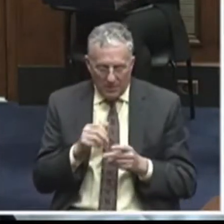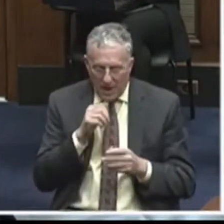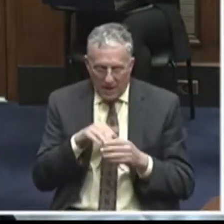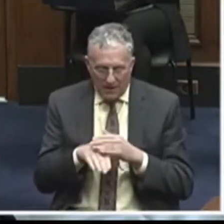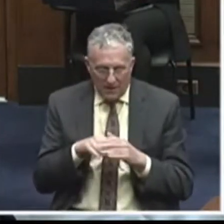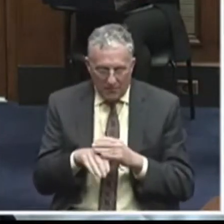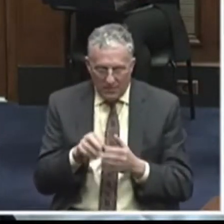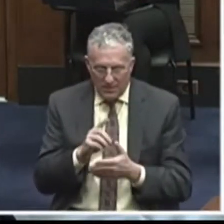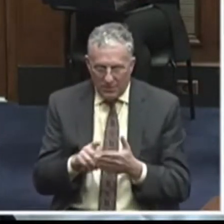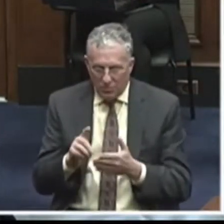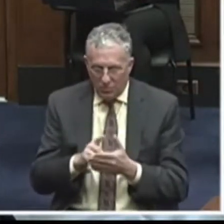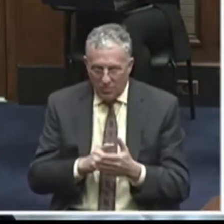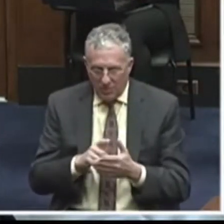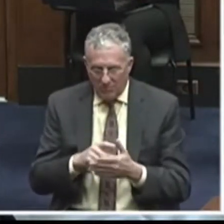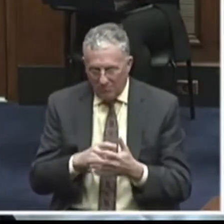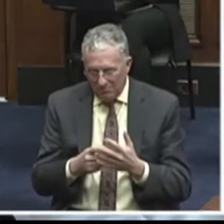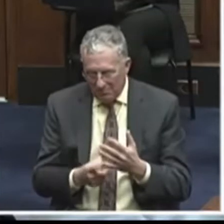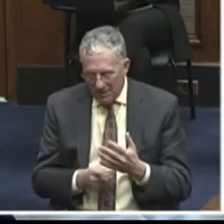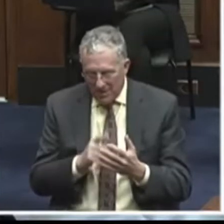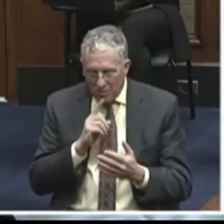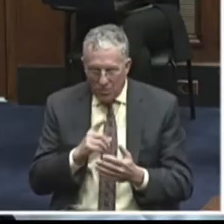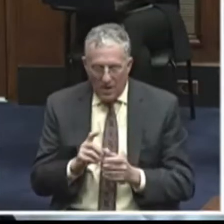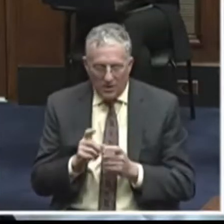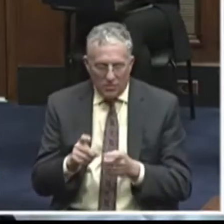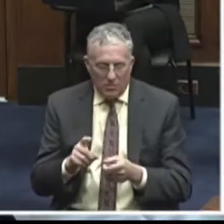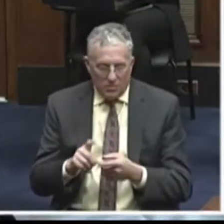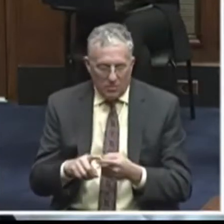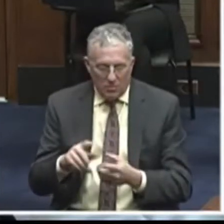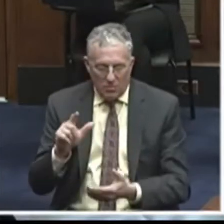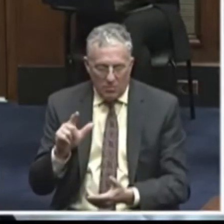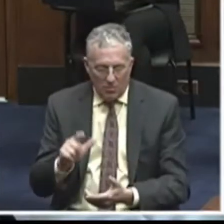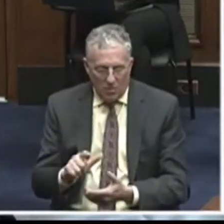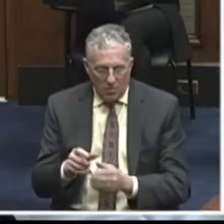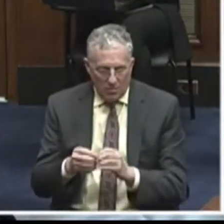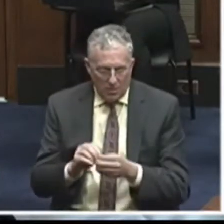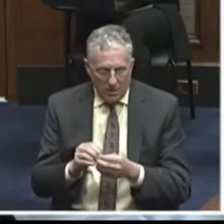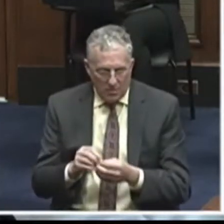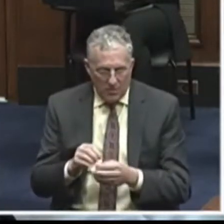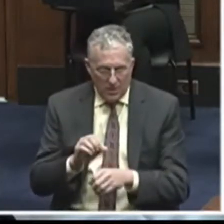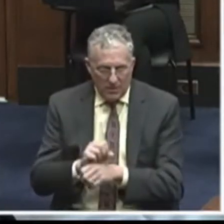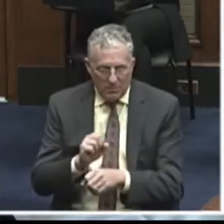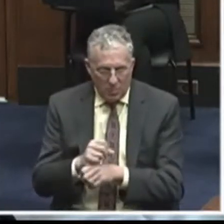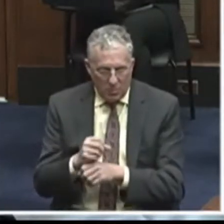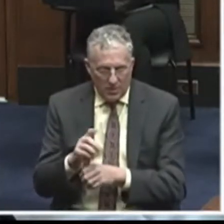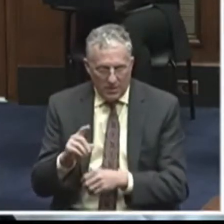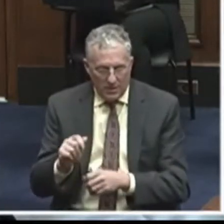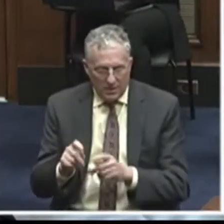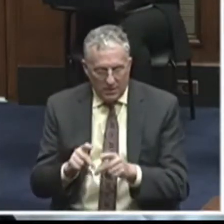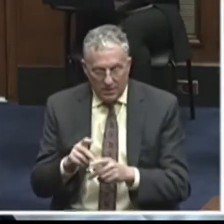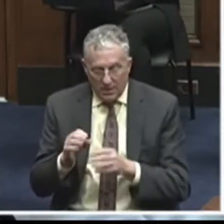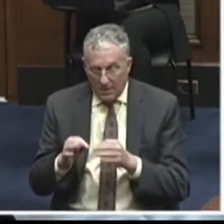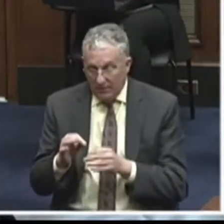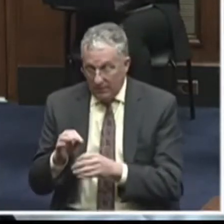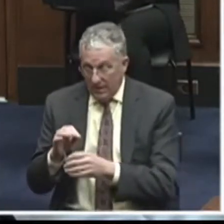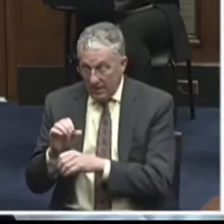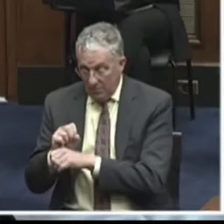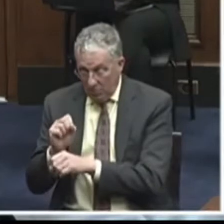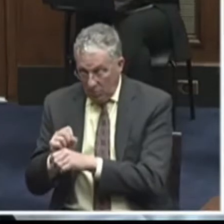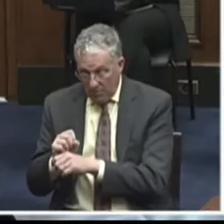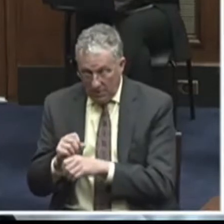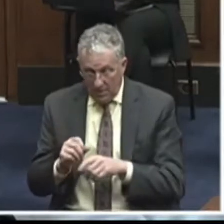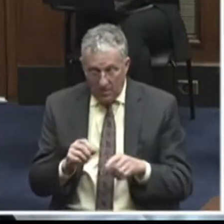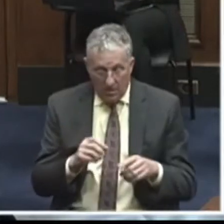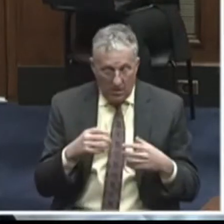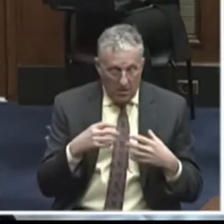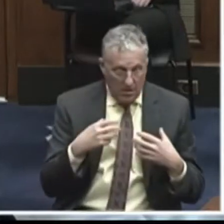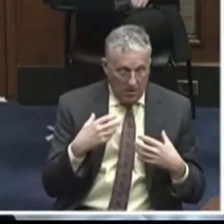all contribute to the lower rates of employment for disabled people. By disconnecting health care from employment, disabled people who